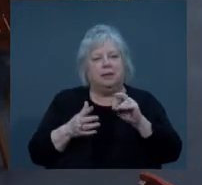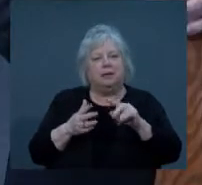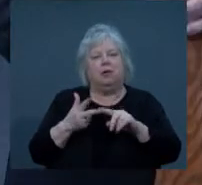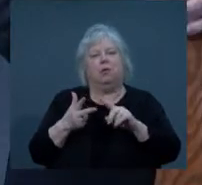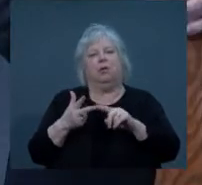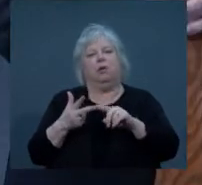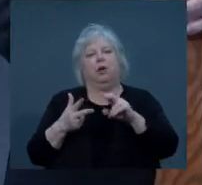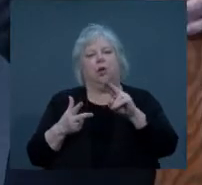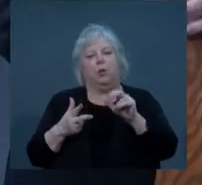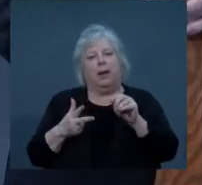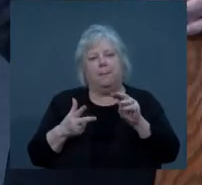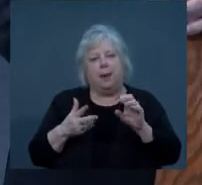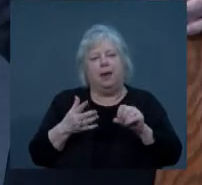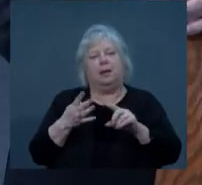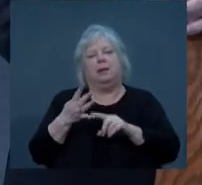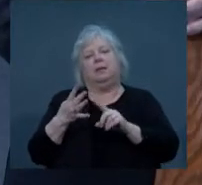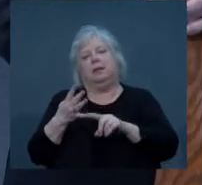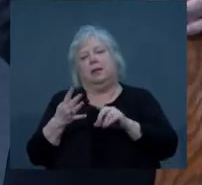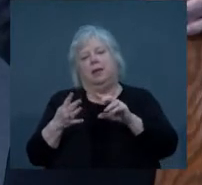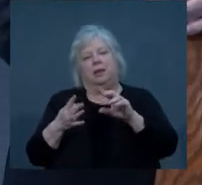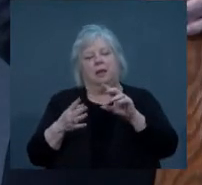Ballpark. Stevens Inc.